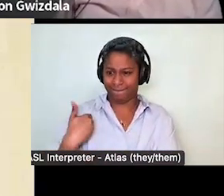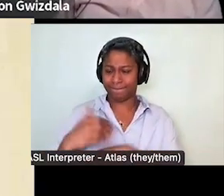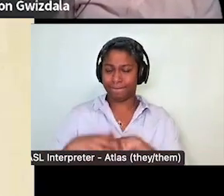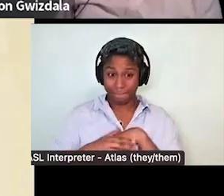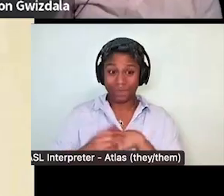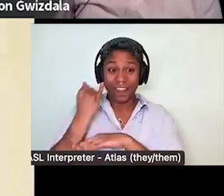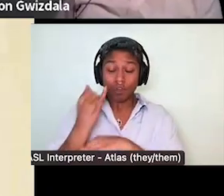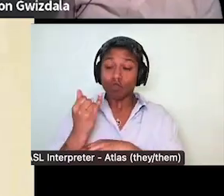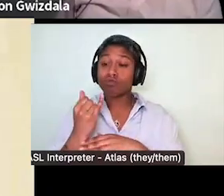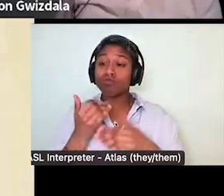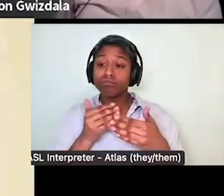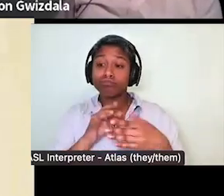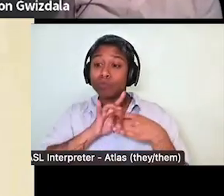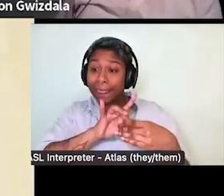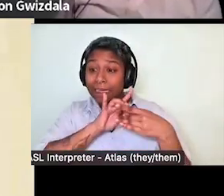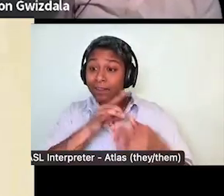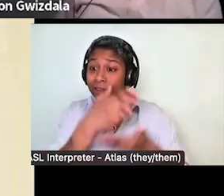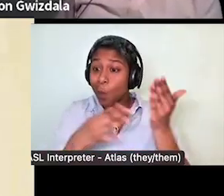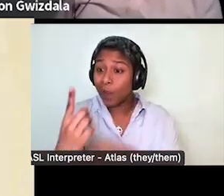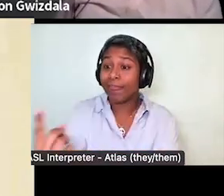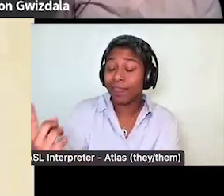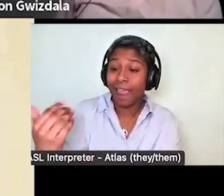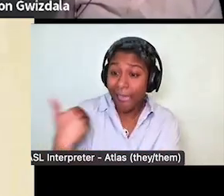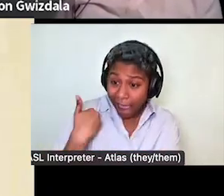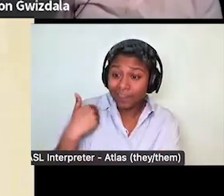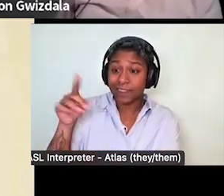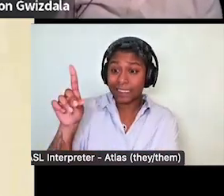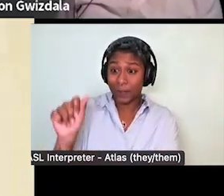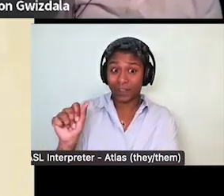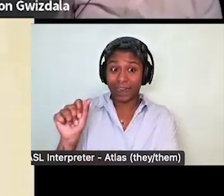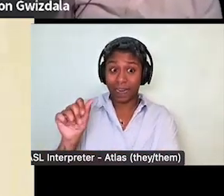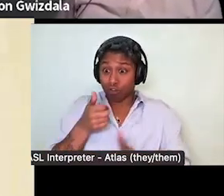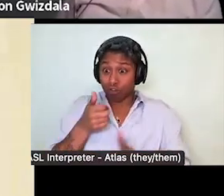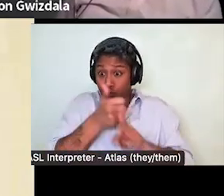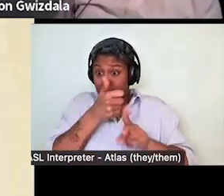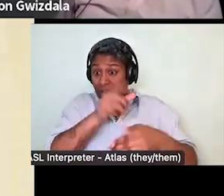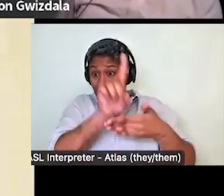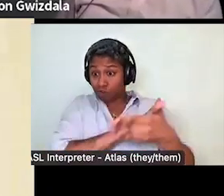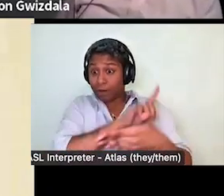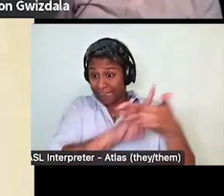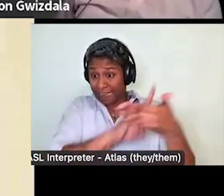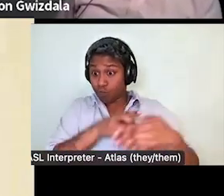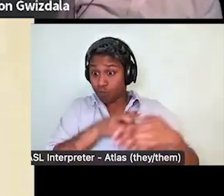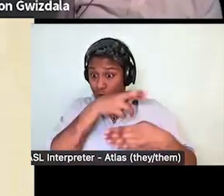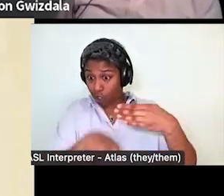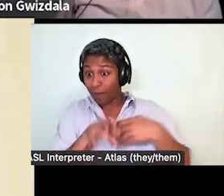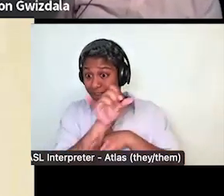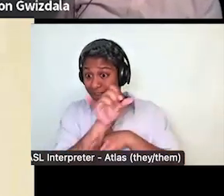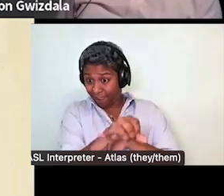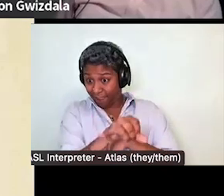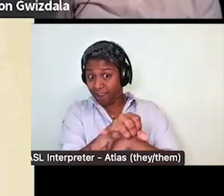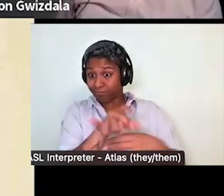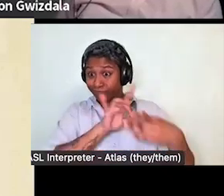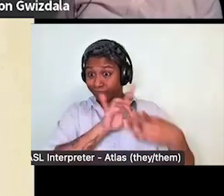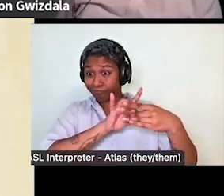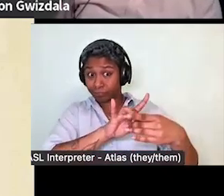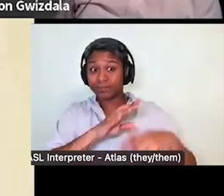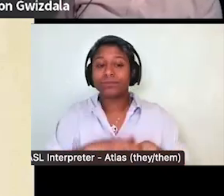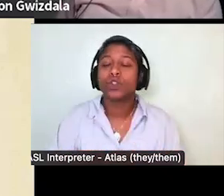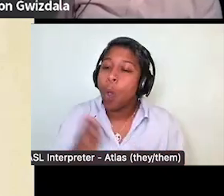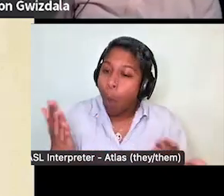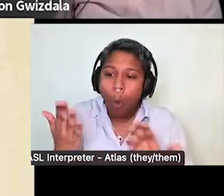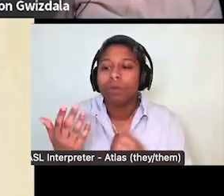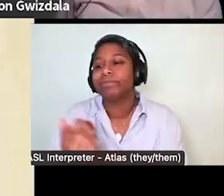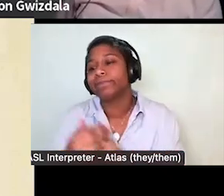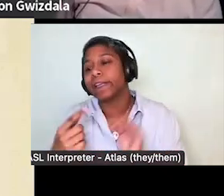you're discriminated against as a result of that, so you go to a restaurant with a friend of yours who has a service dog and they won't let